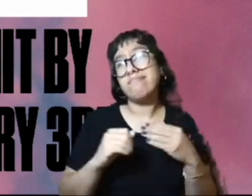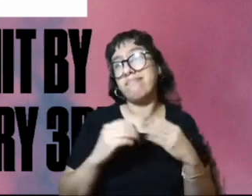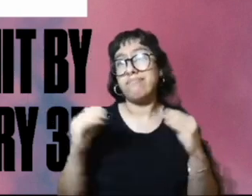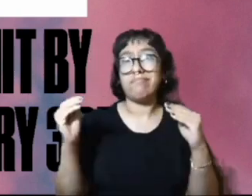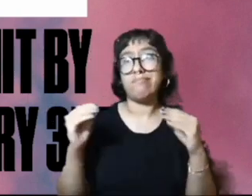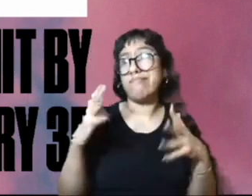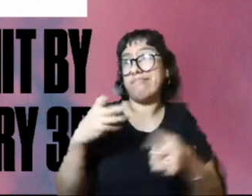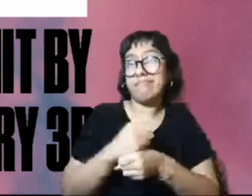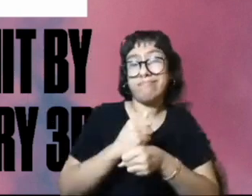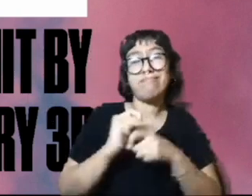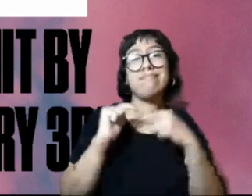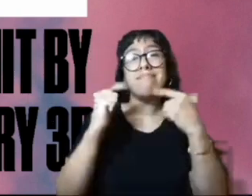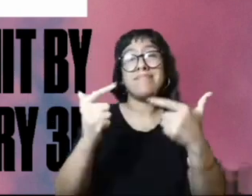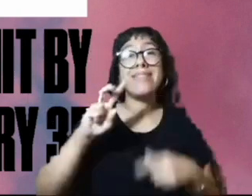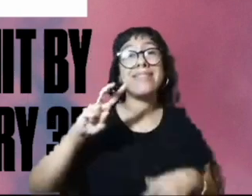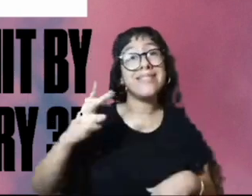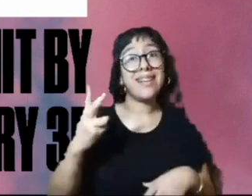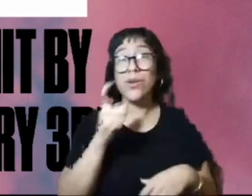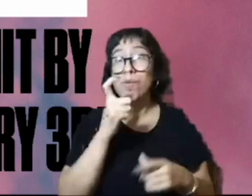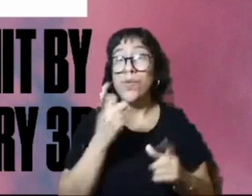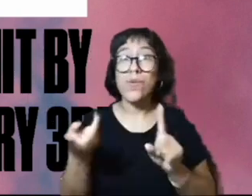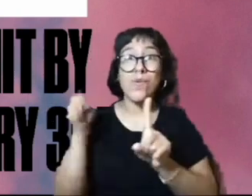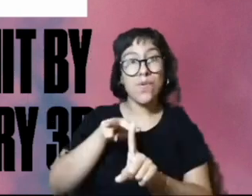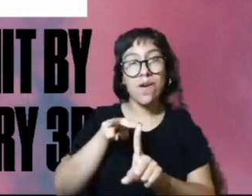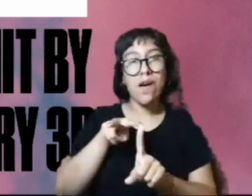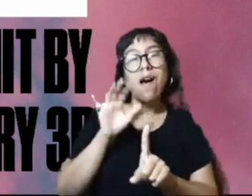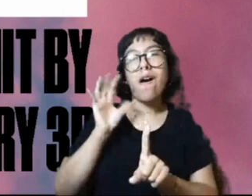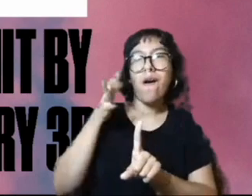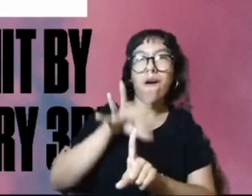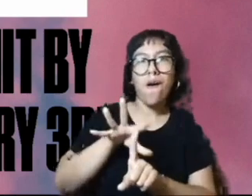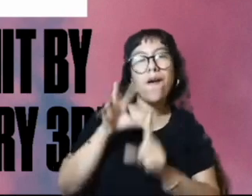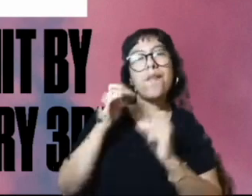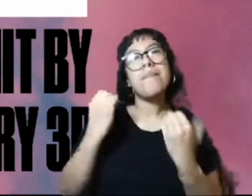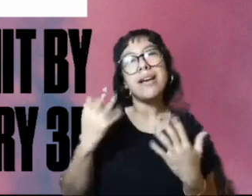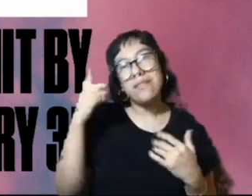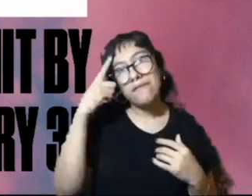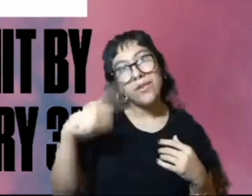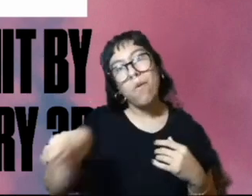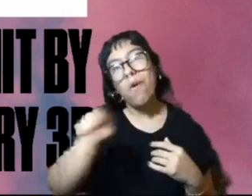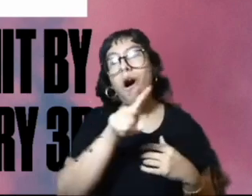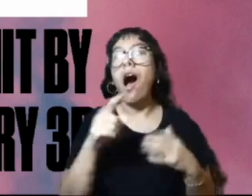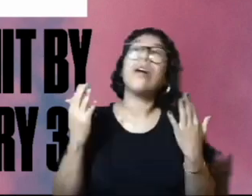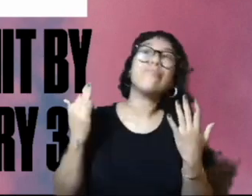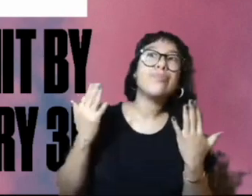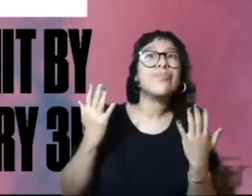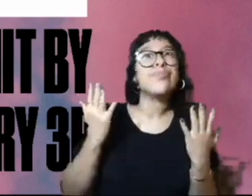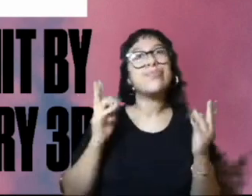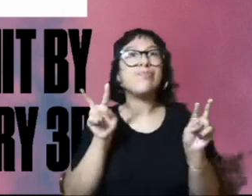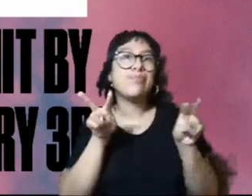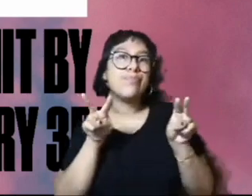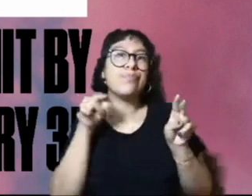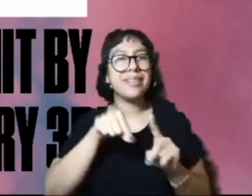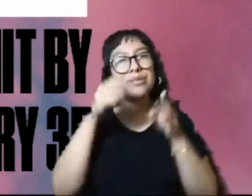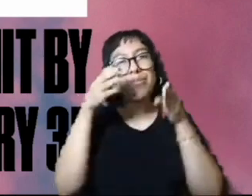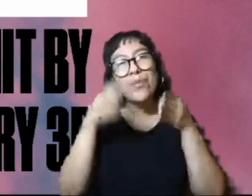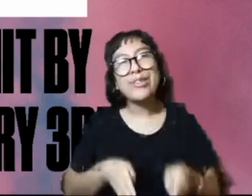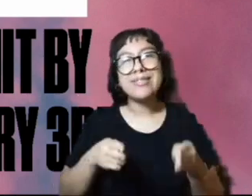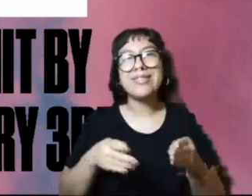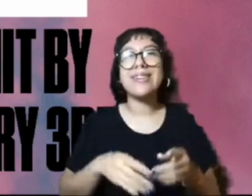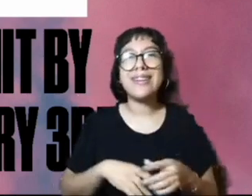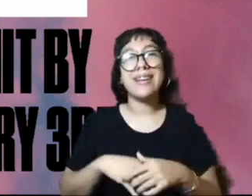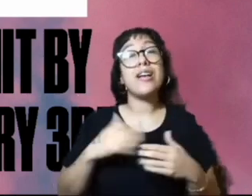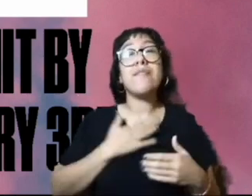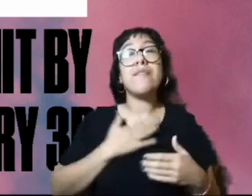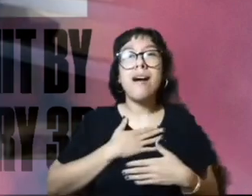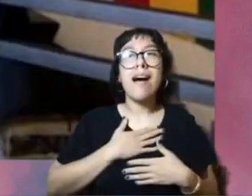think I can usher us into our second feature set of the night that I know so many of y'all have been patiently and eagerly awaiting. All right. It is